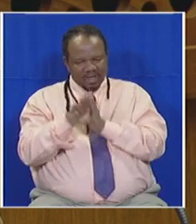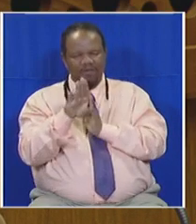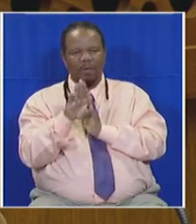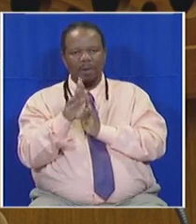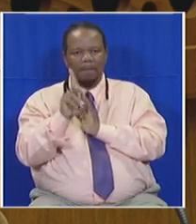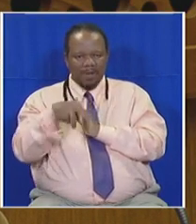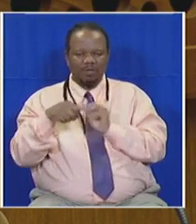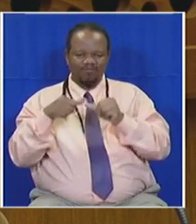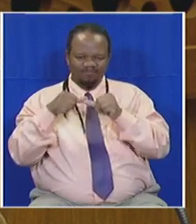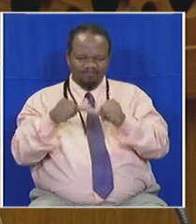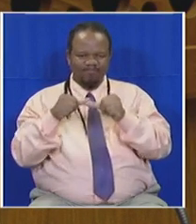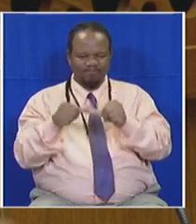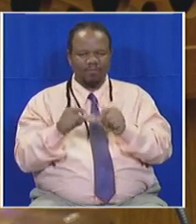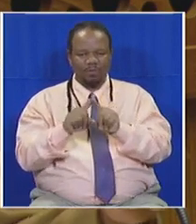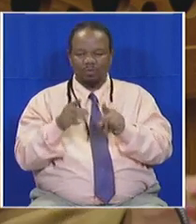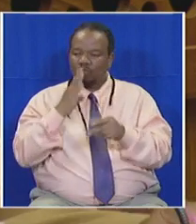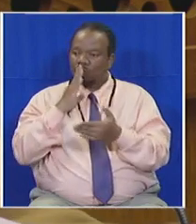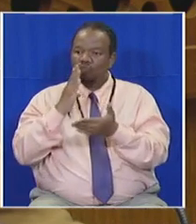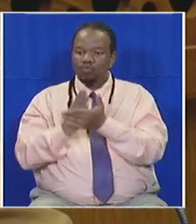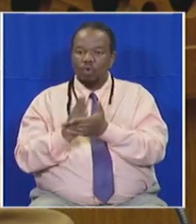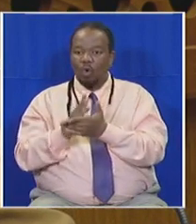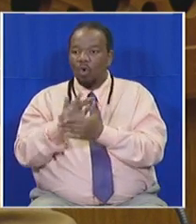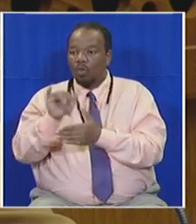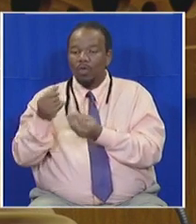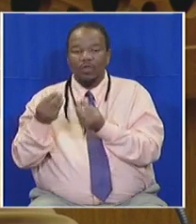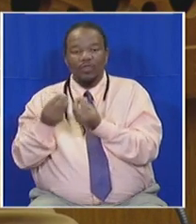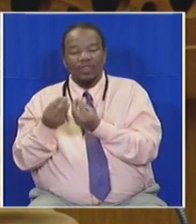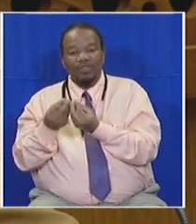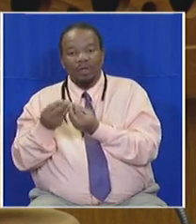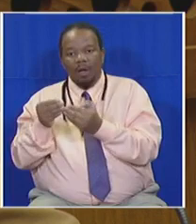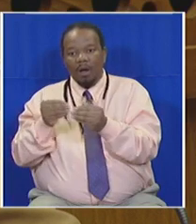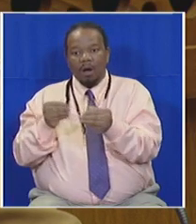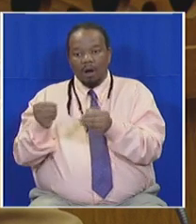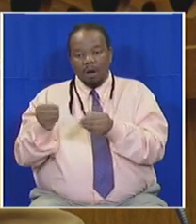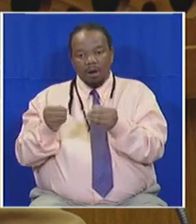that municipalities are correctly managed and led.